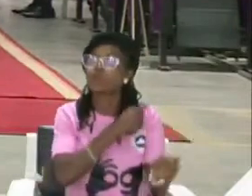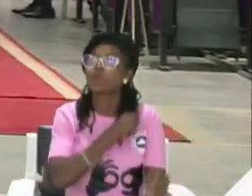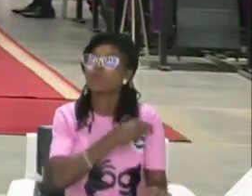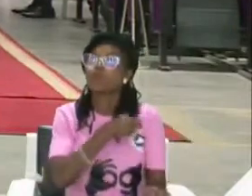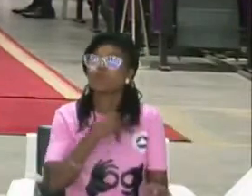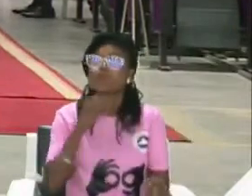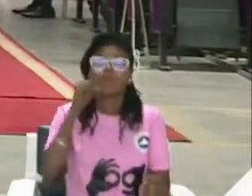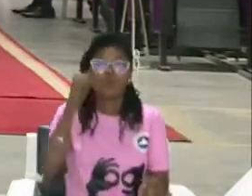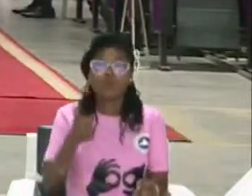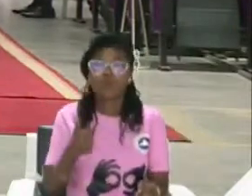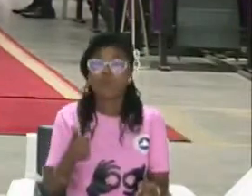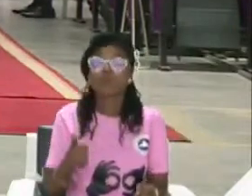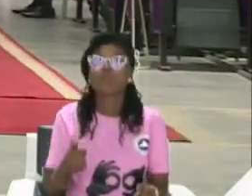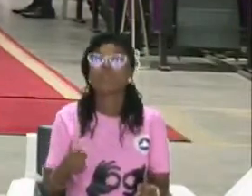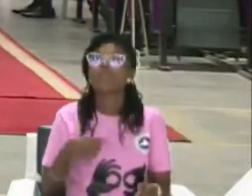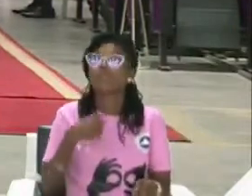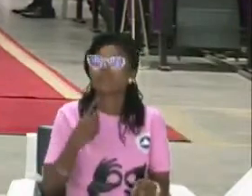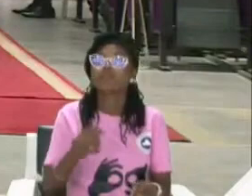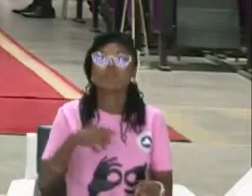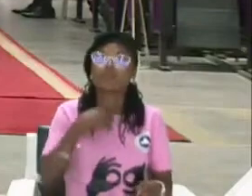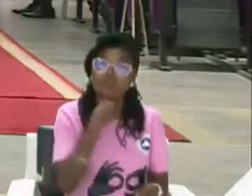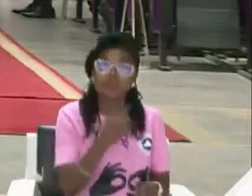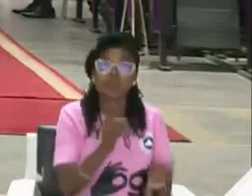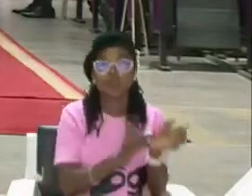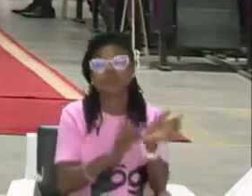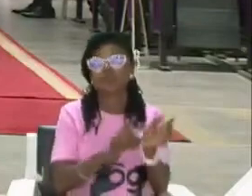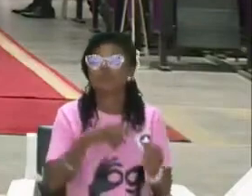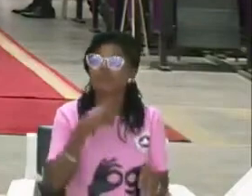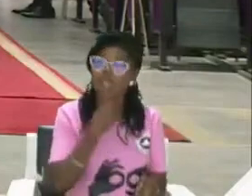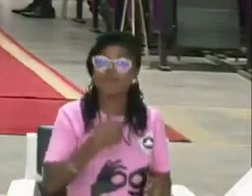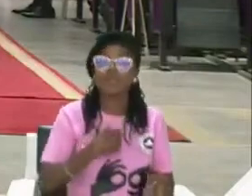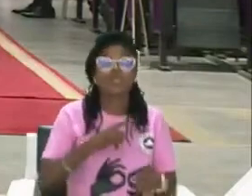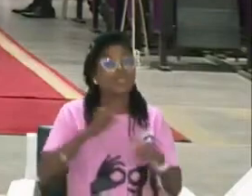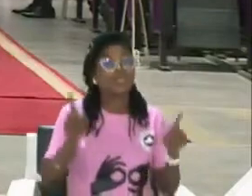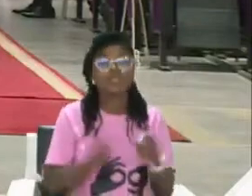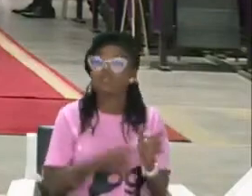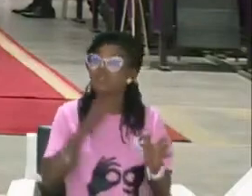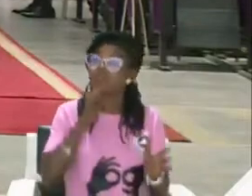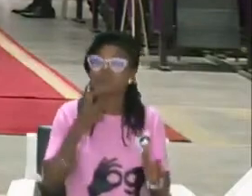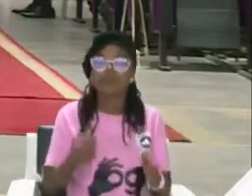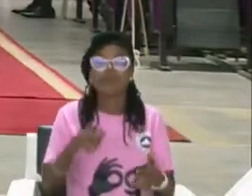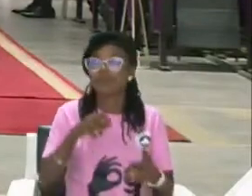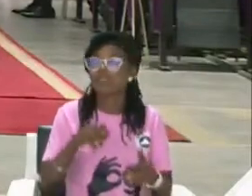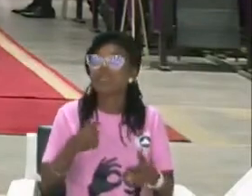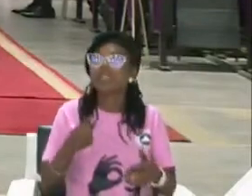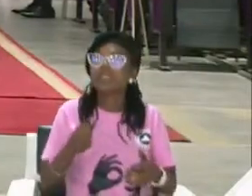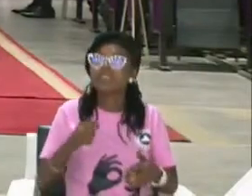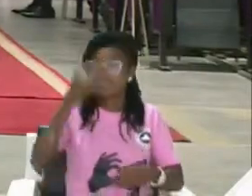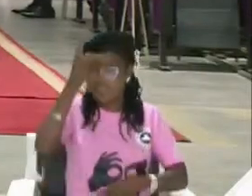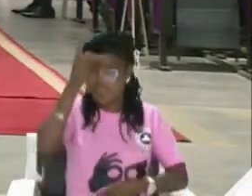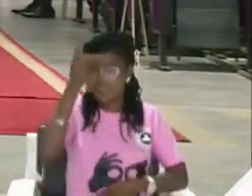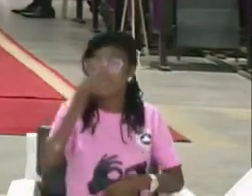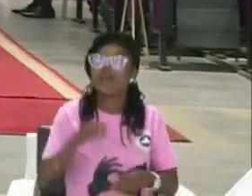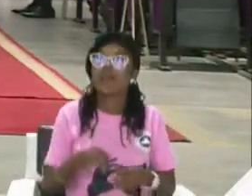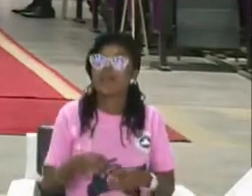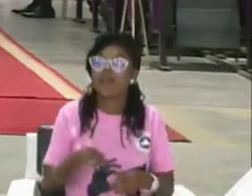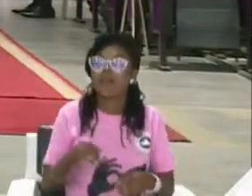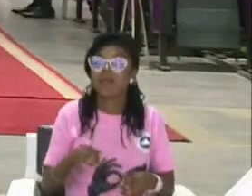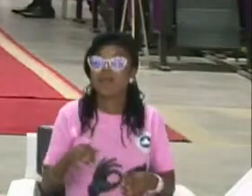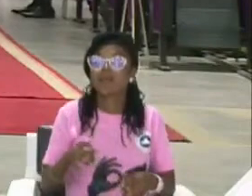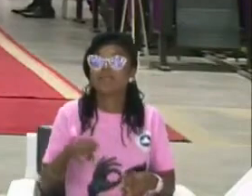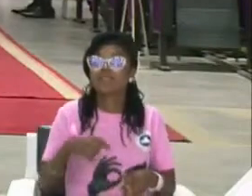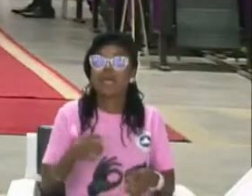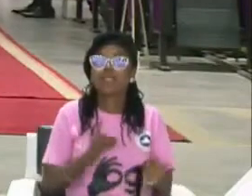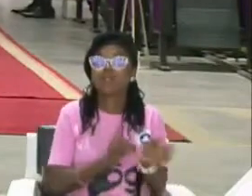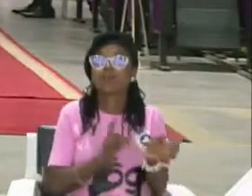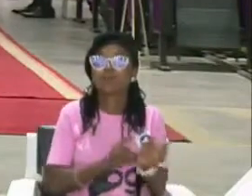the doctors to just tell me, madam, this is not meningitis. And I told God also, I want the doctors to just tell me, madam, go home. We